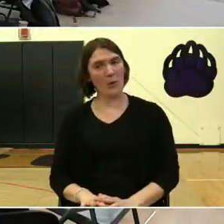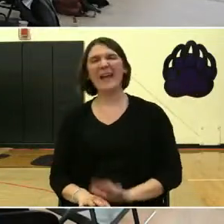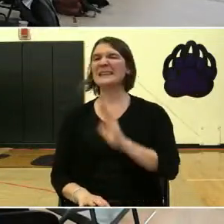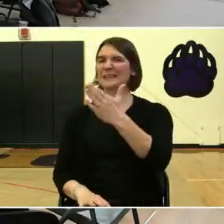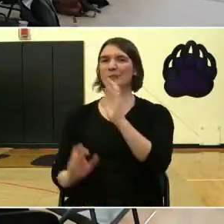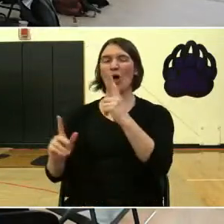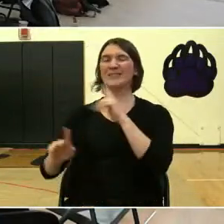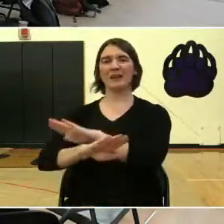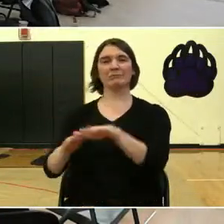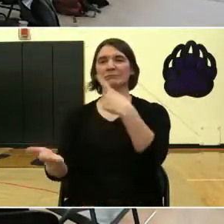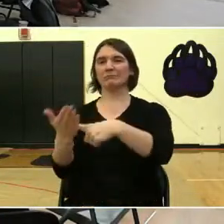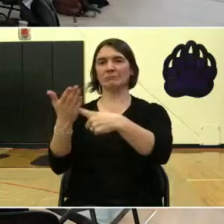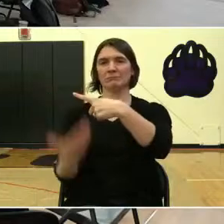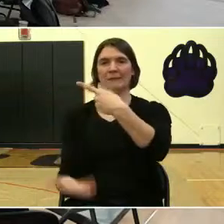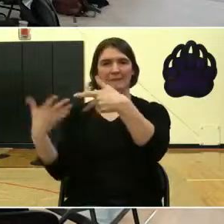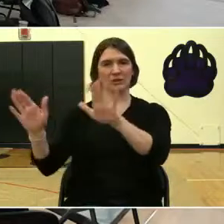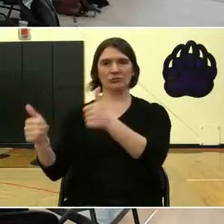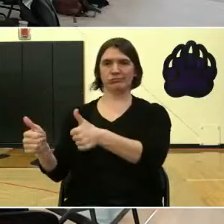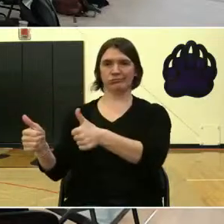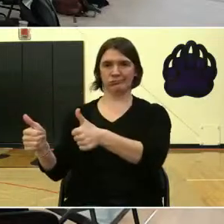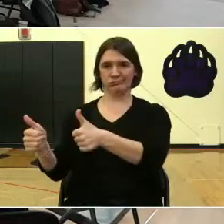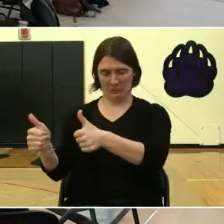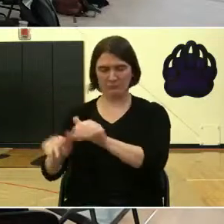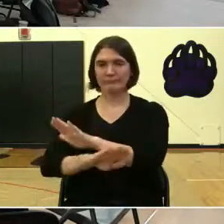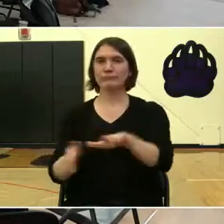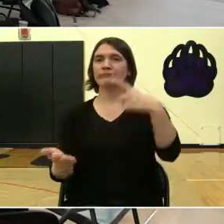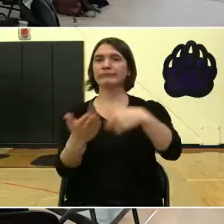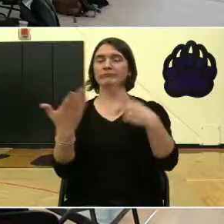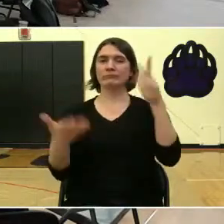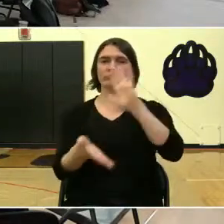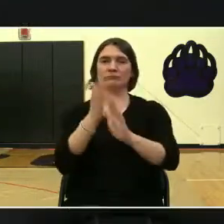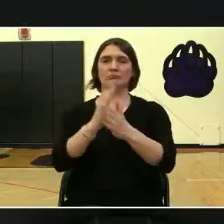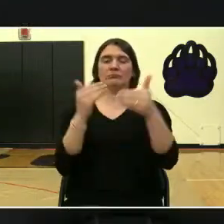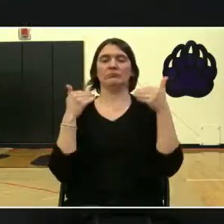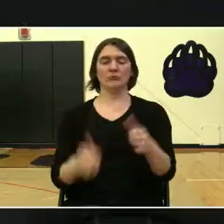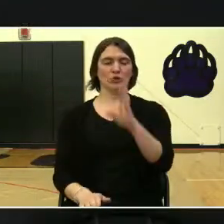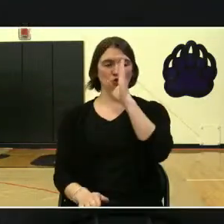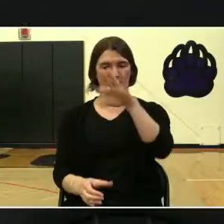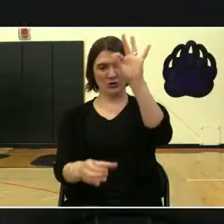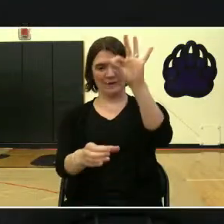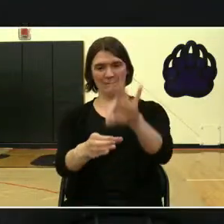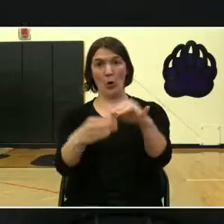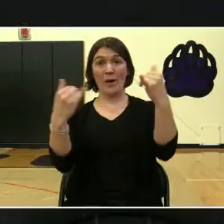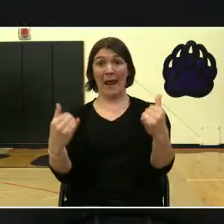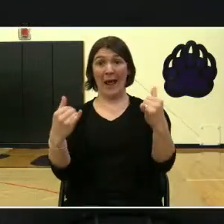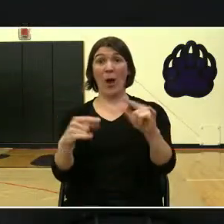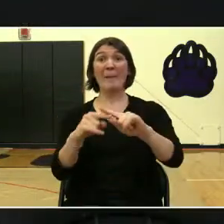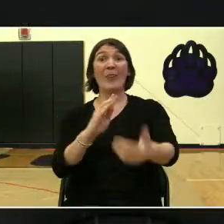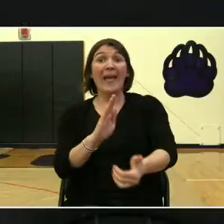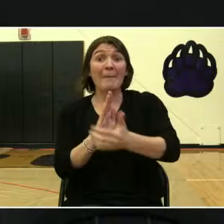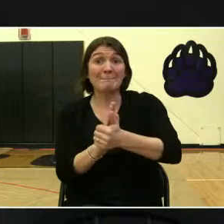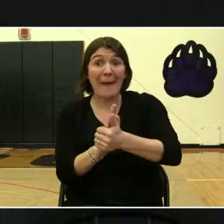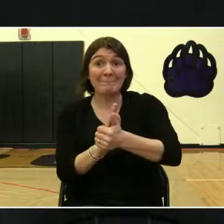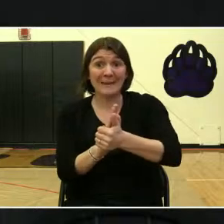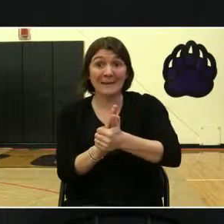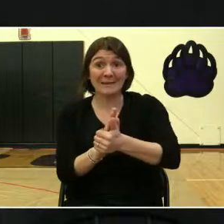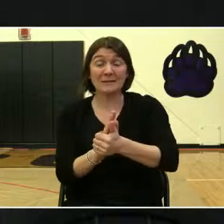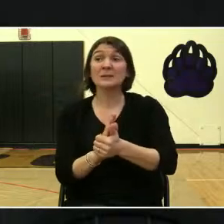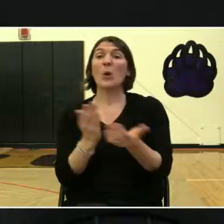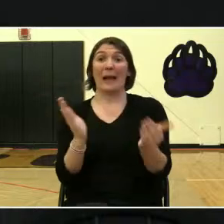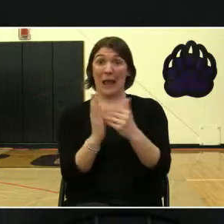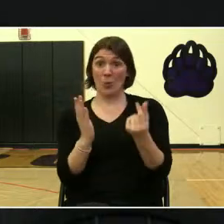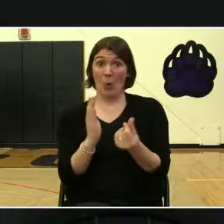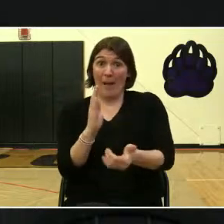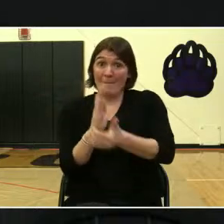eyes appear to have it the eyes do have it and you've ceased debate on the grace Amendment the question before the